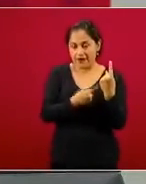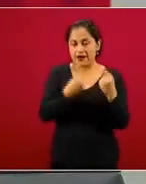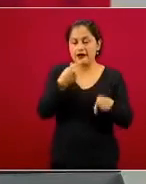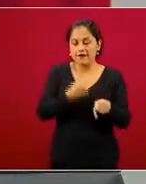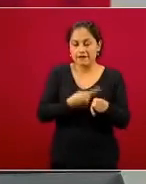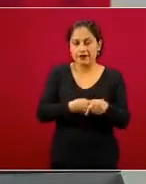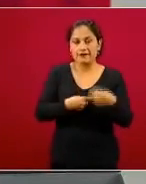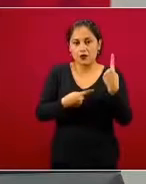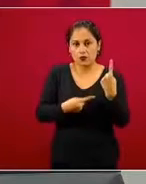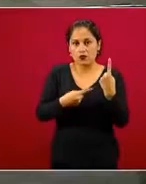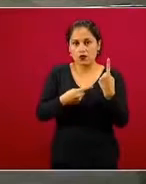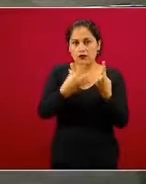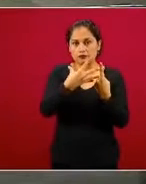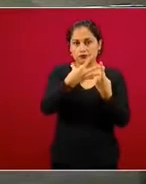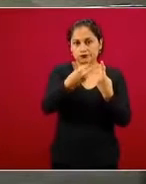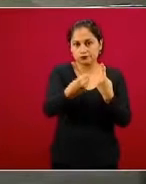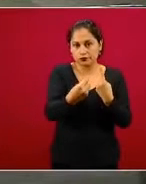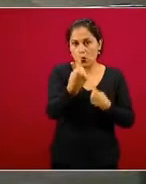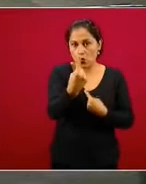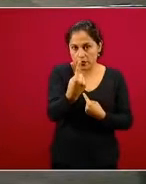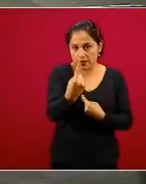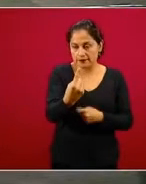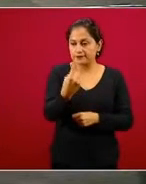But what this means is